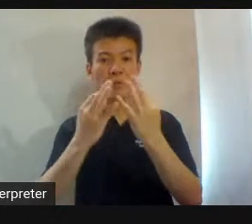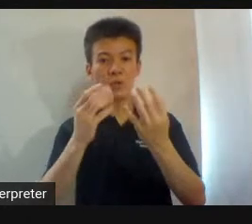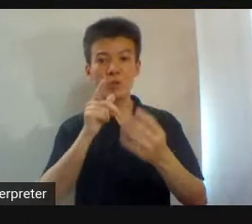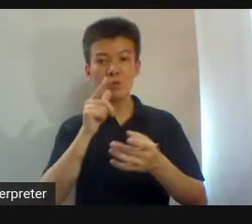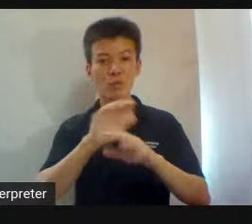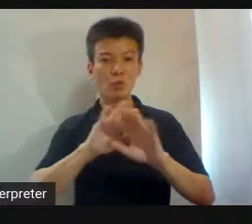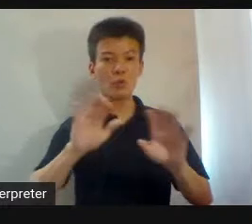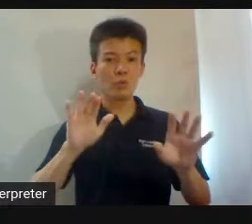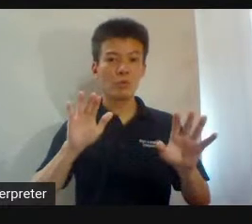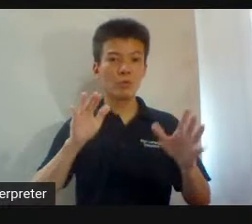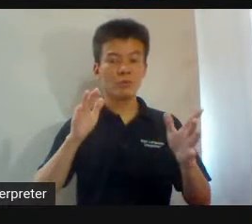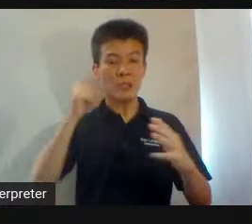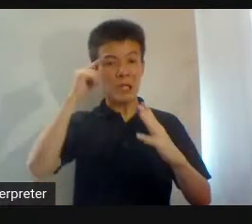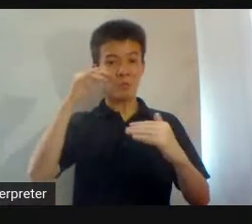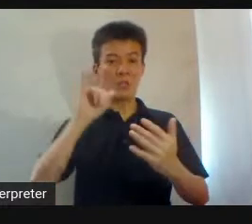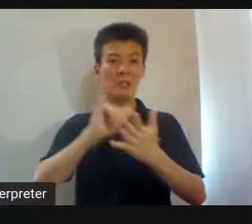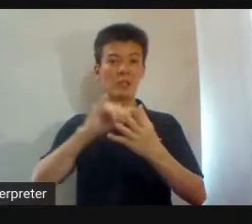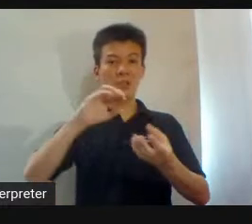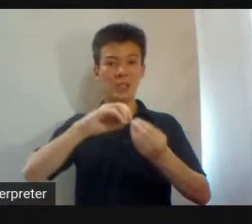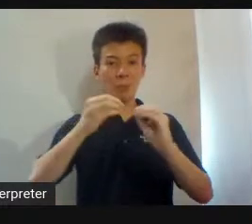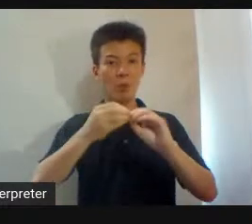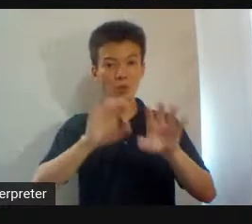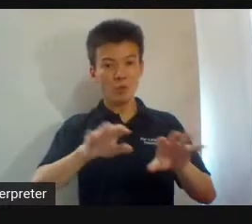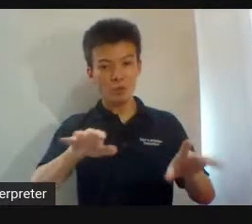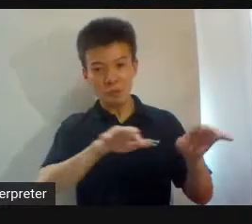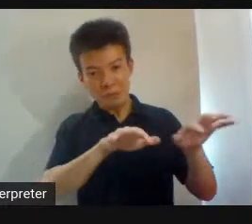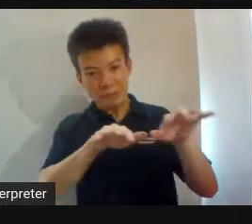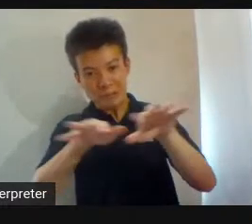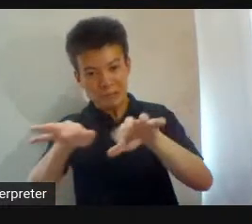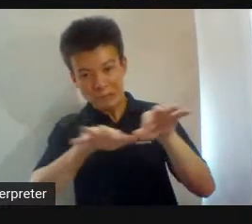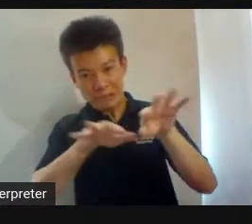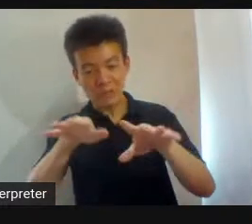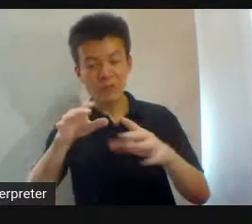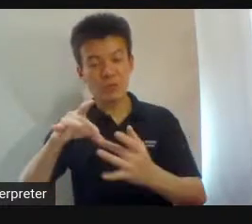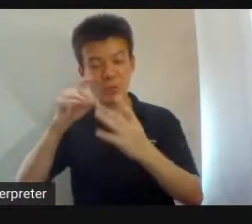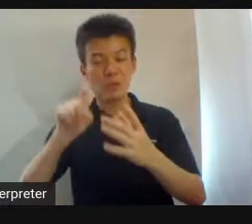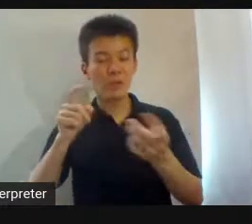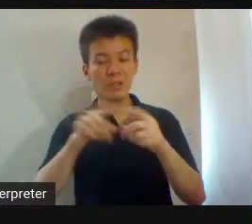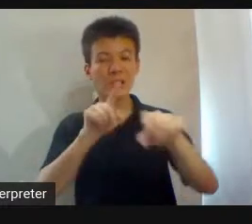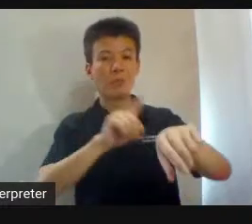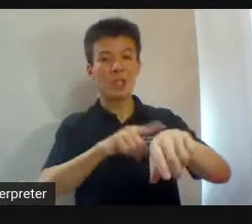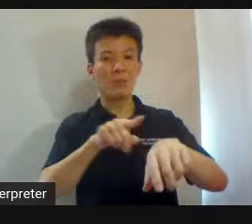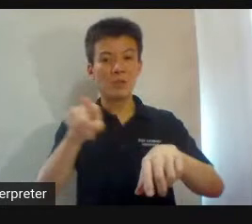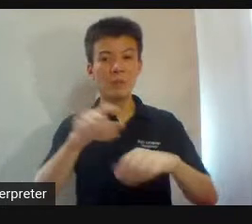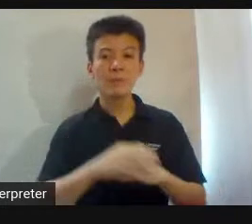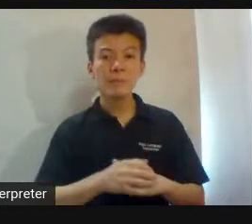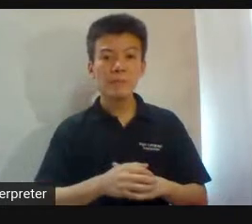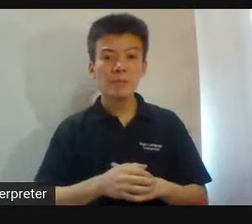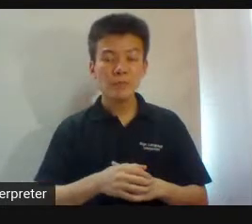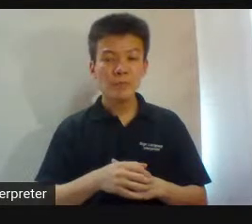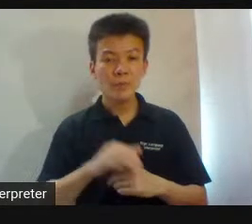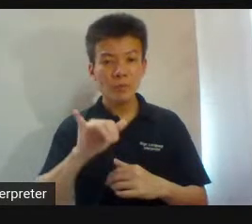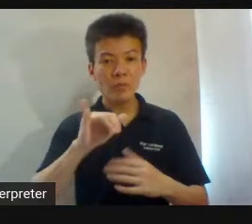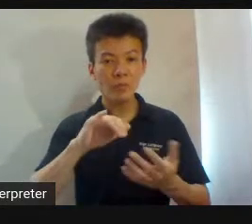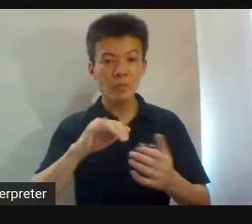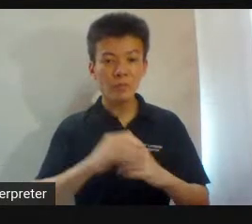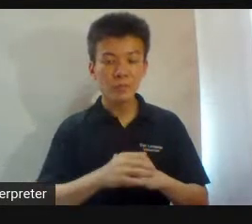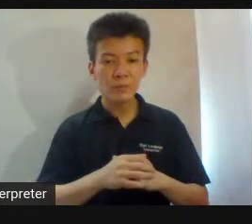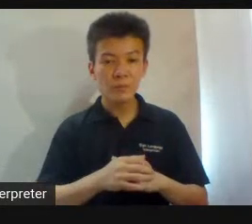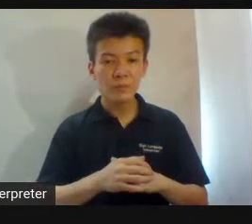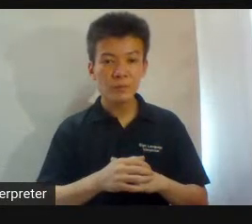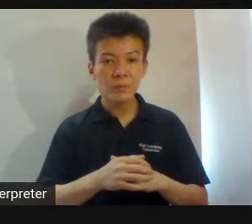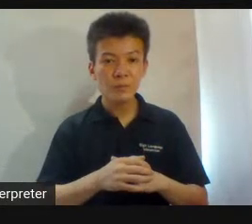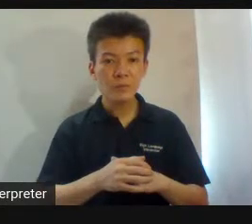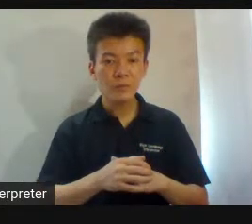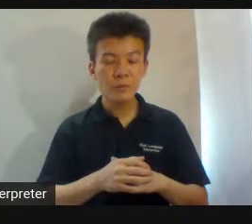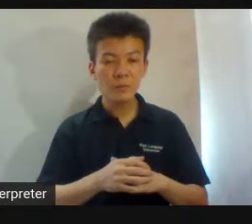actually expect this number of children with special needs to be there at the same time as them. It's also thinking about, going back